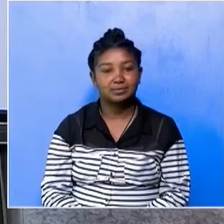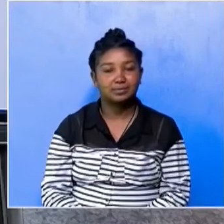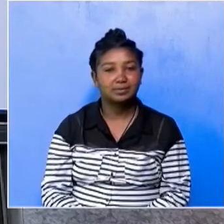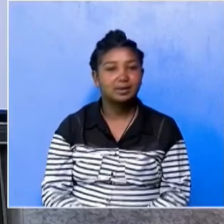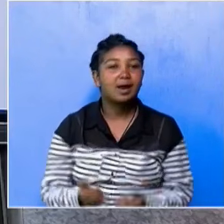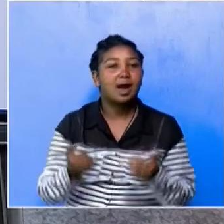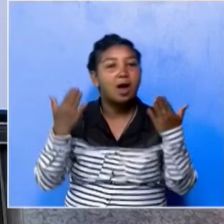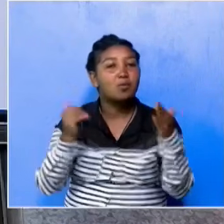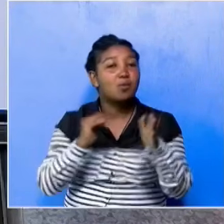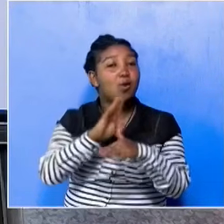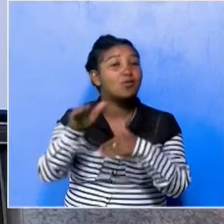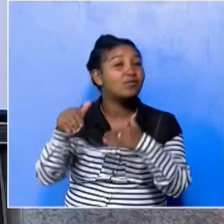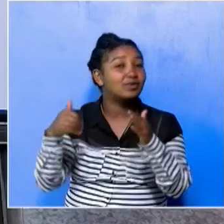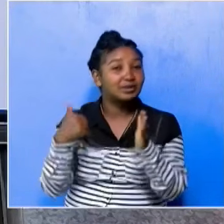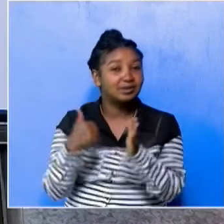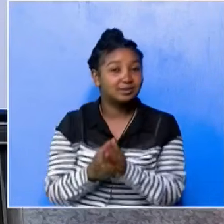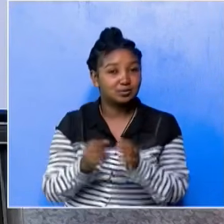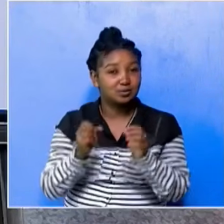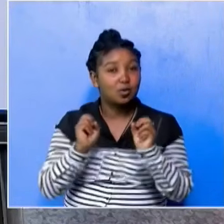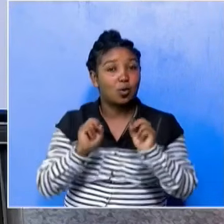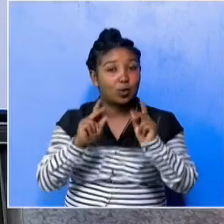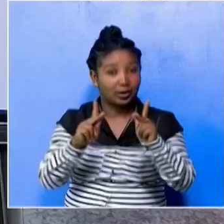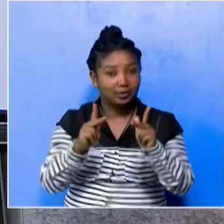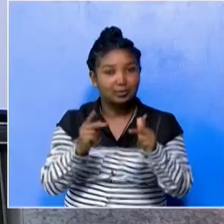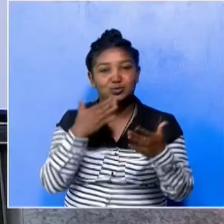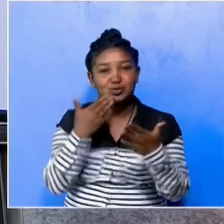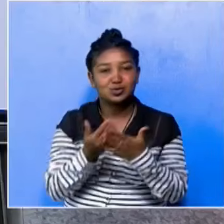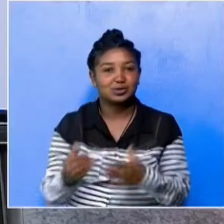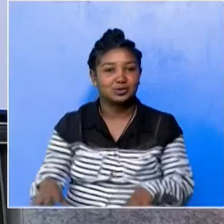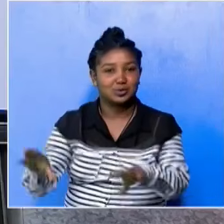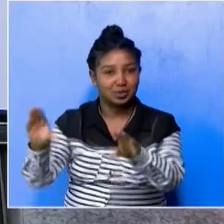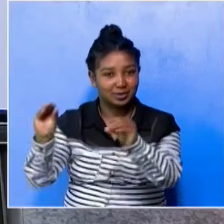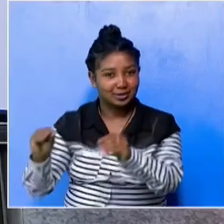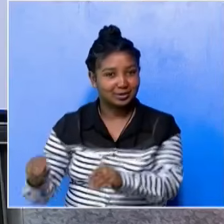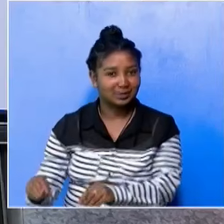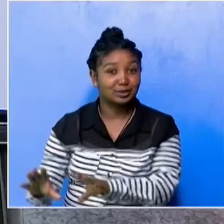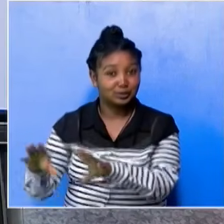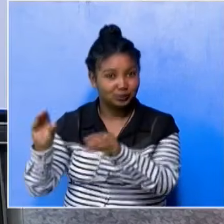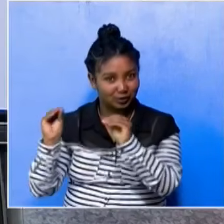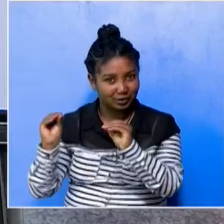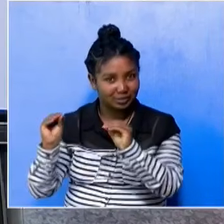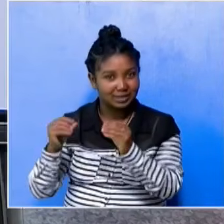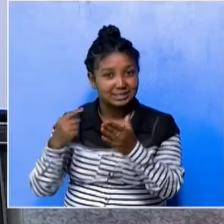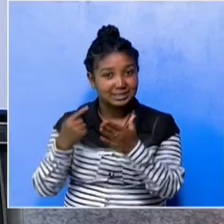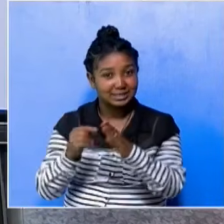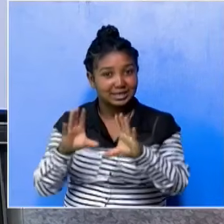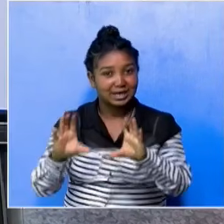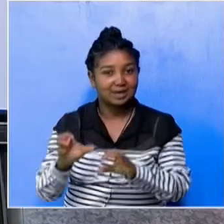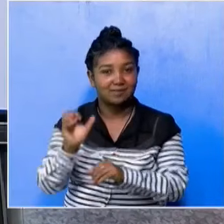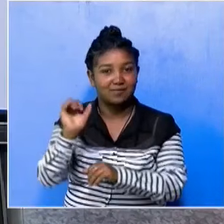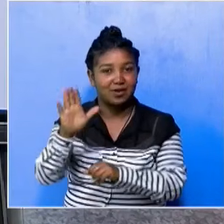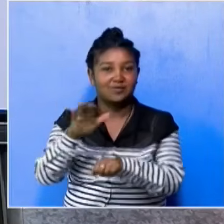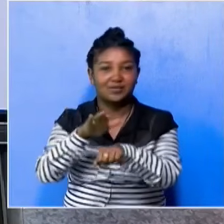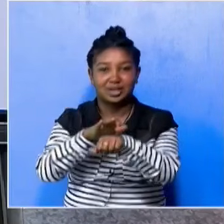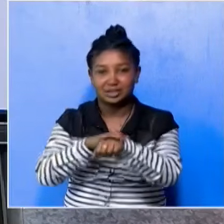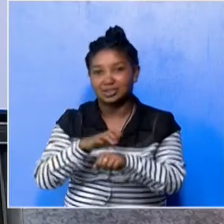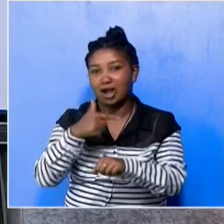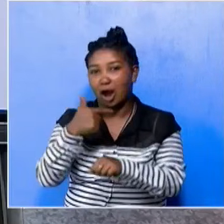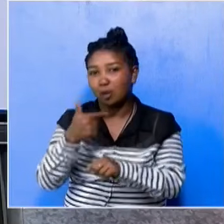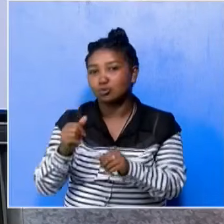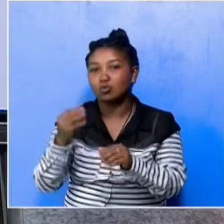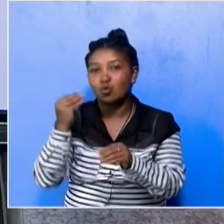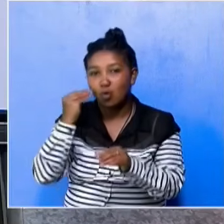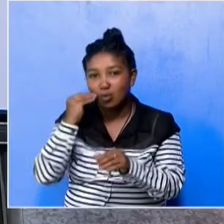I hope everything is okay. Good students. Students, this is grade 5 English language home